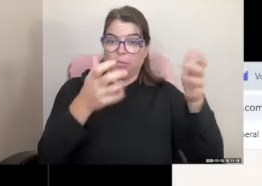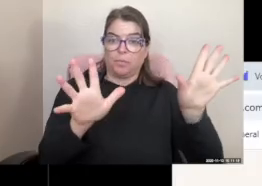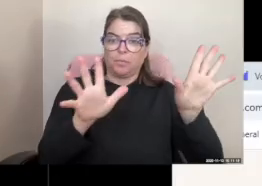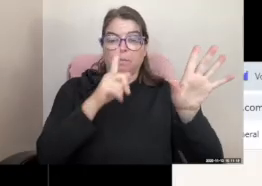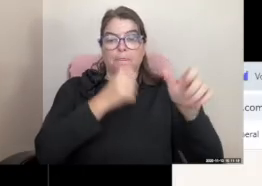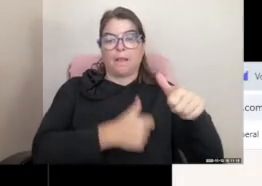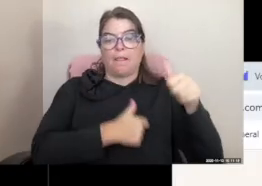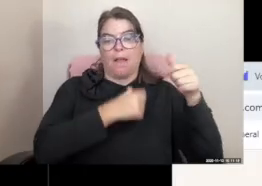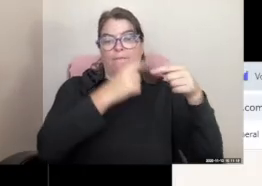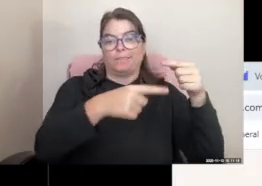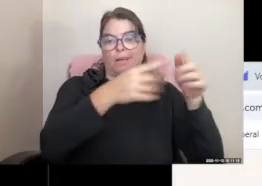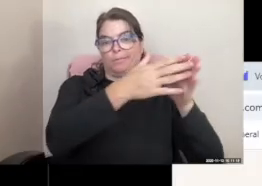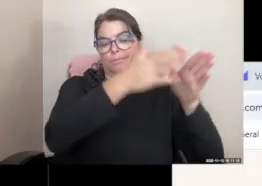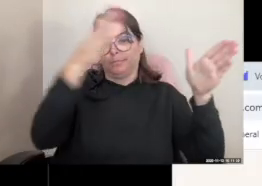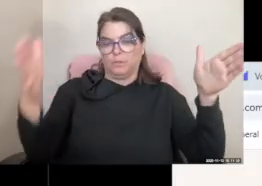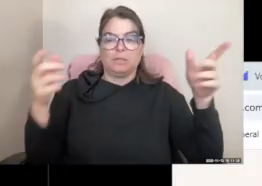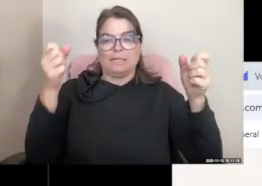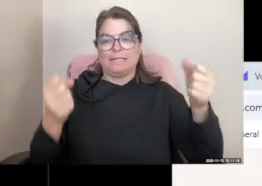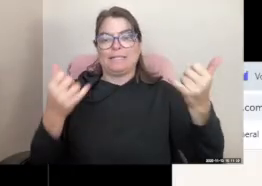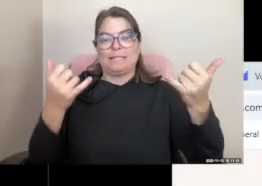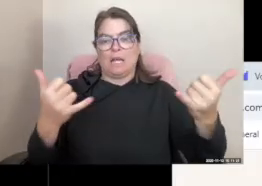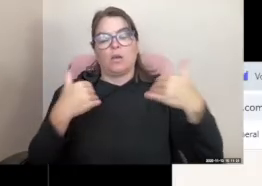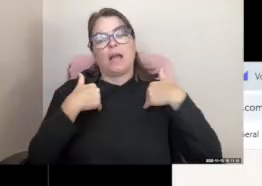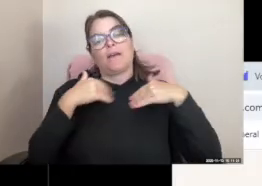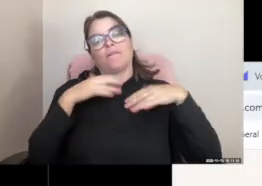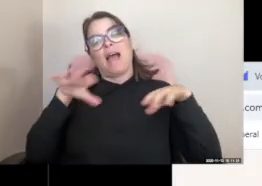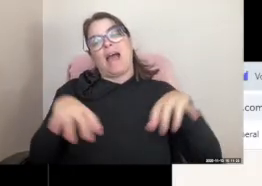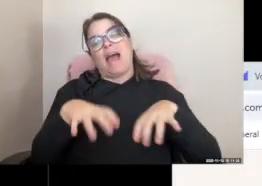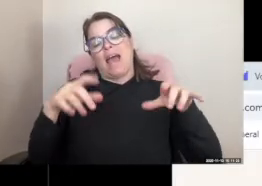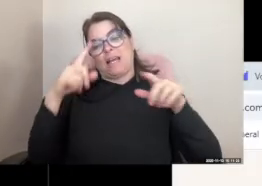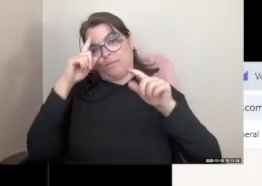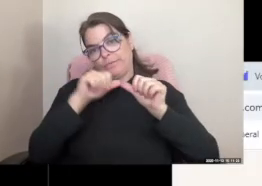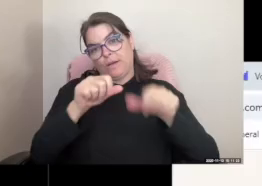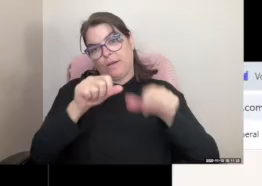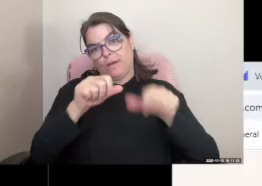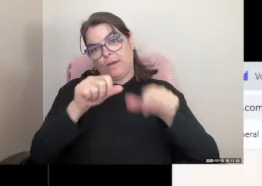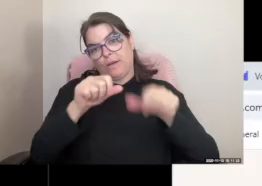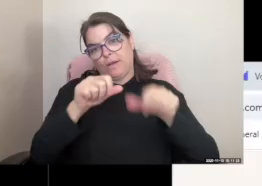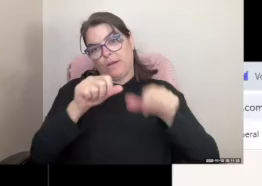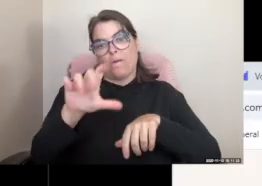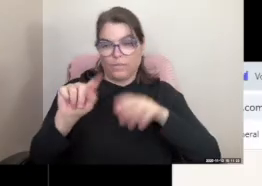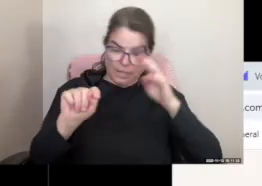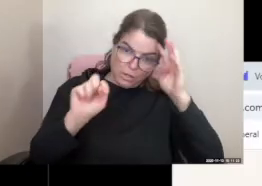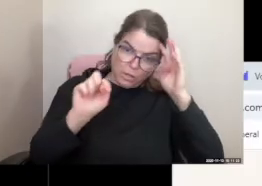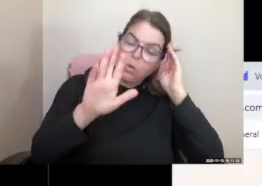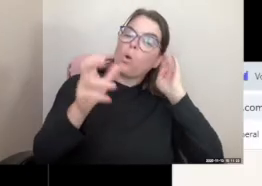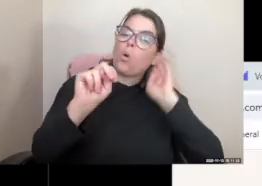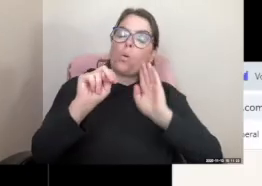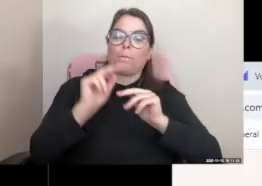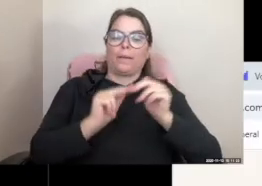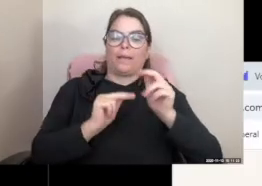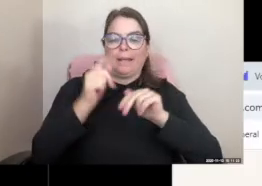batteries sitting around, right? So while we're talking about upfront incentives to help with the acquisition cost